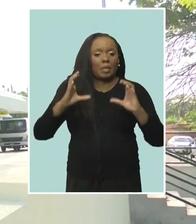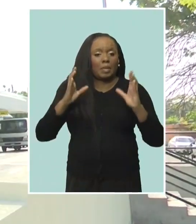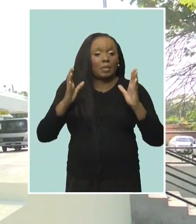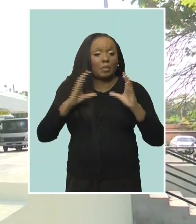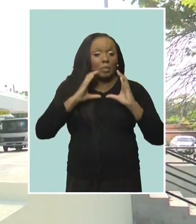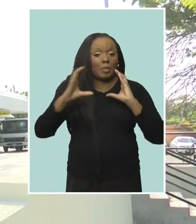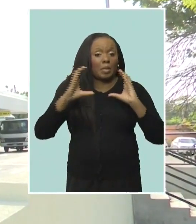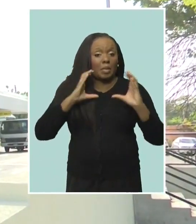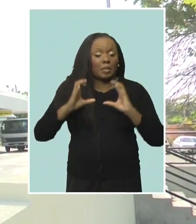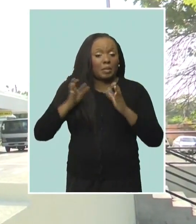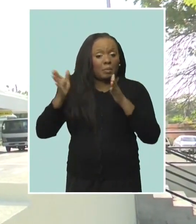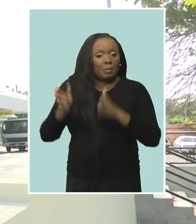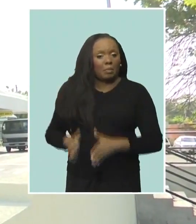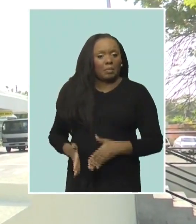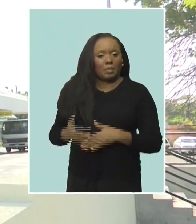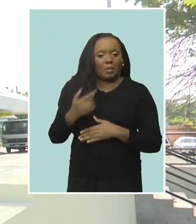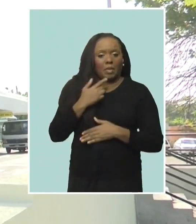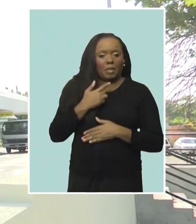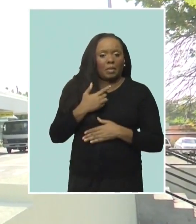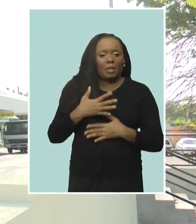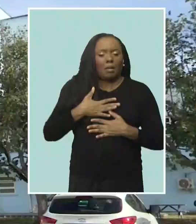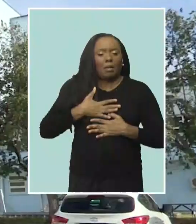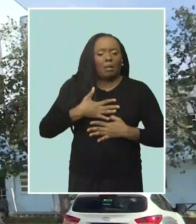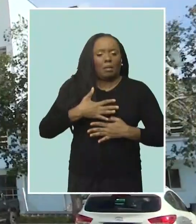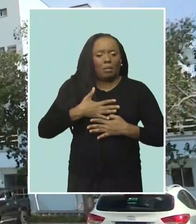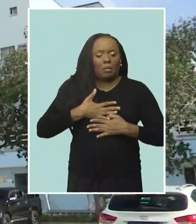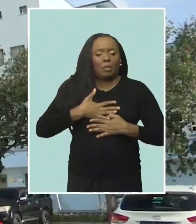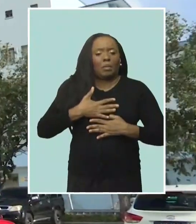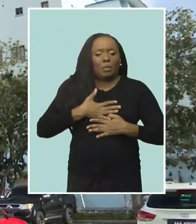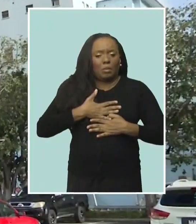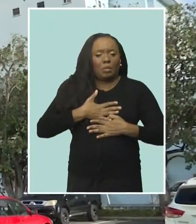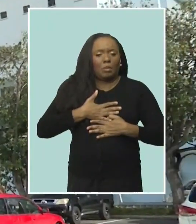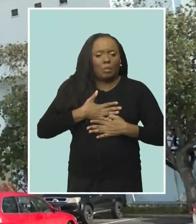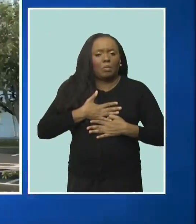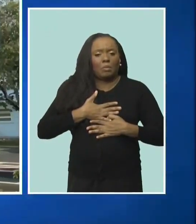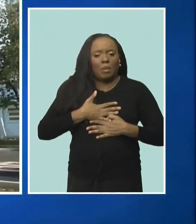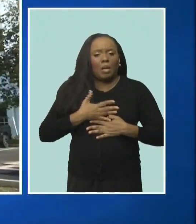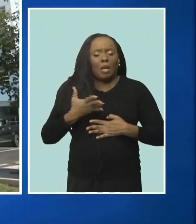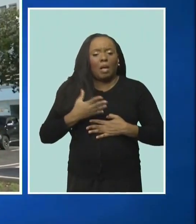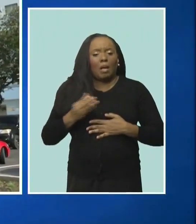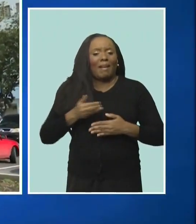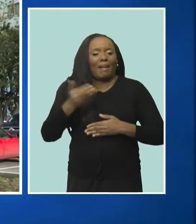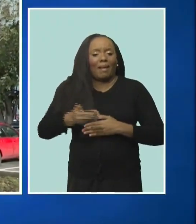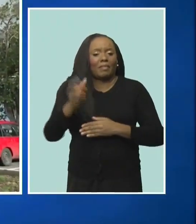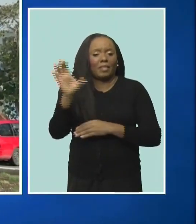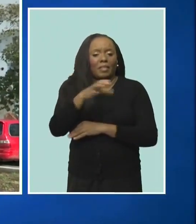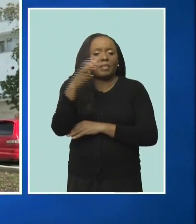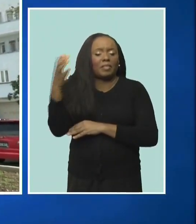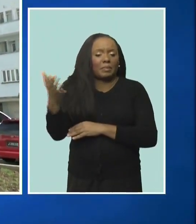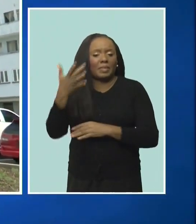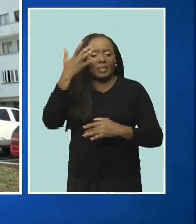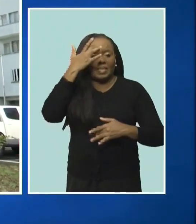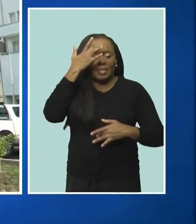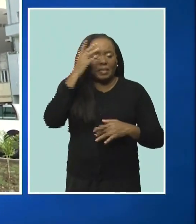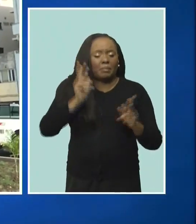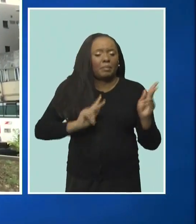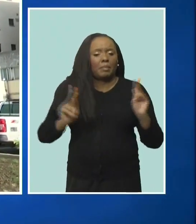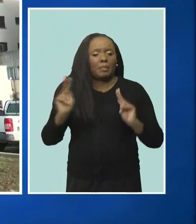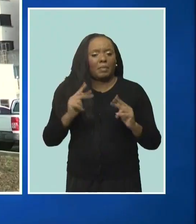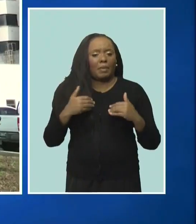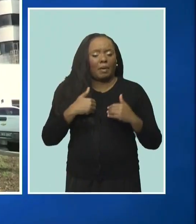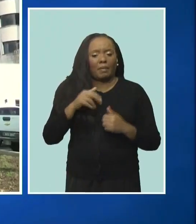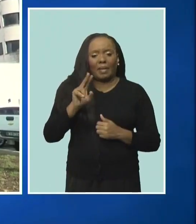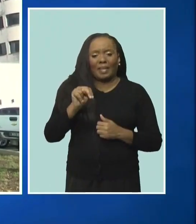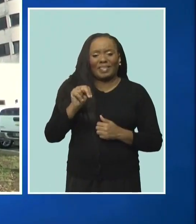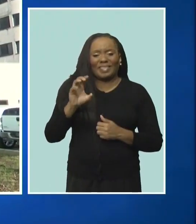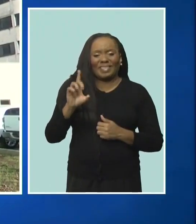Shane Seeley says this is mainly due to a rise in respiratory tract infections and post-Christmas cases from those with non-communicable